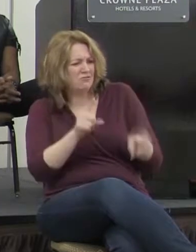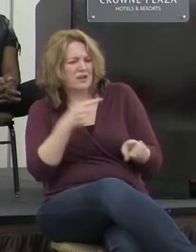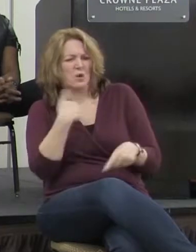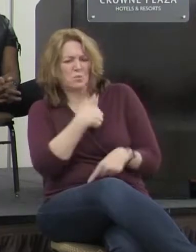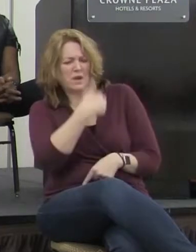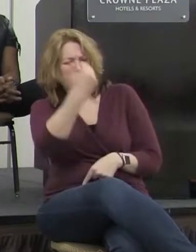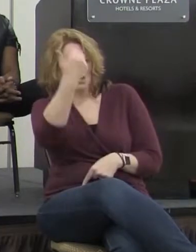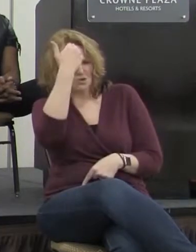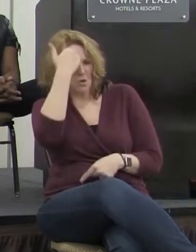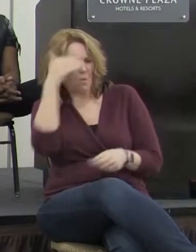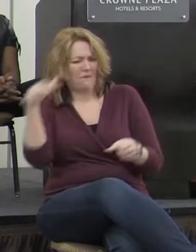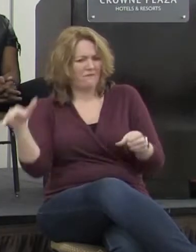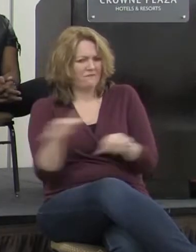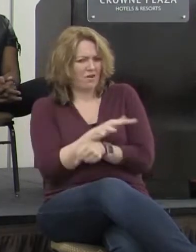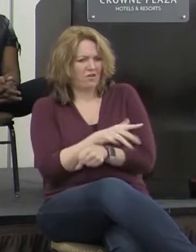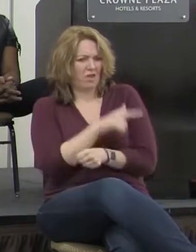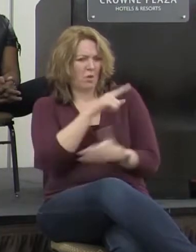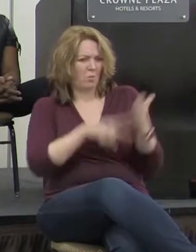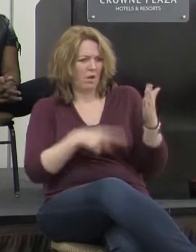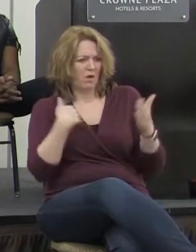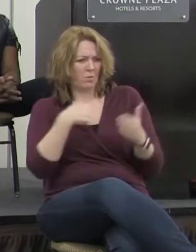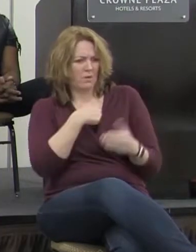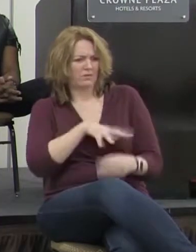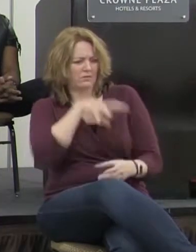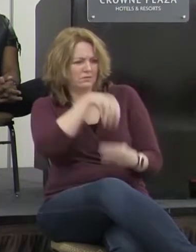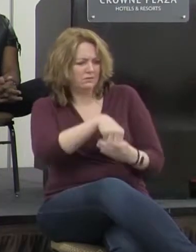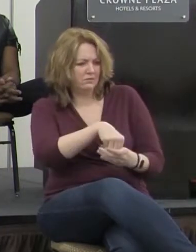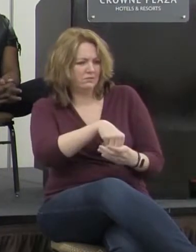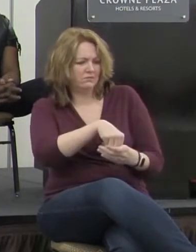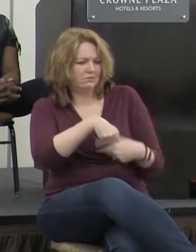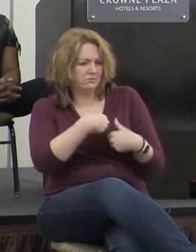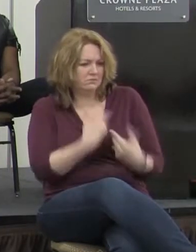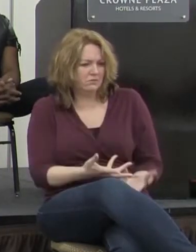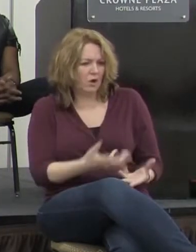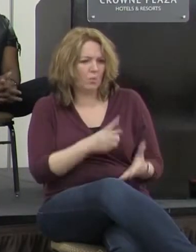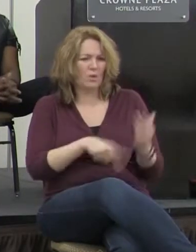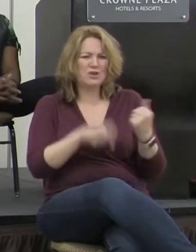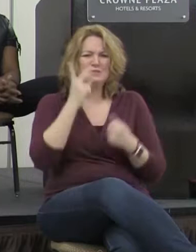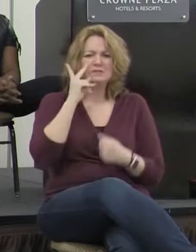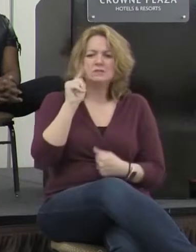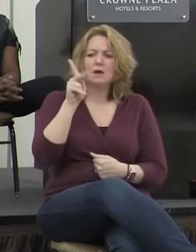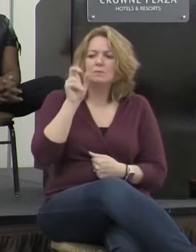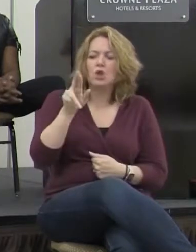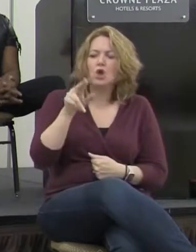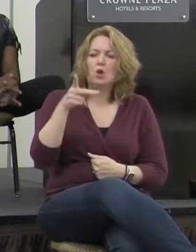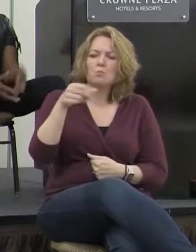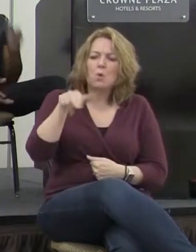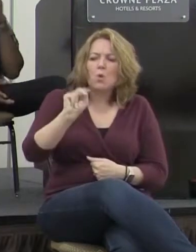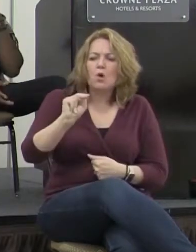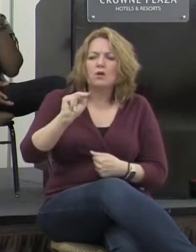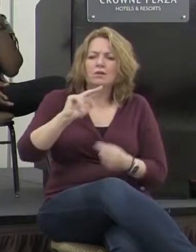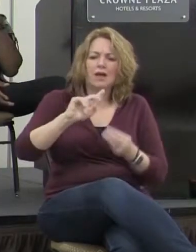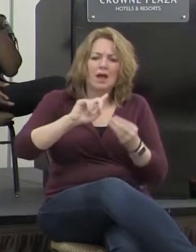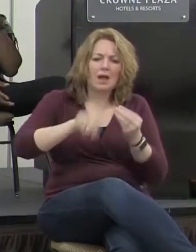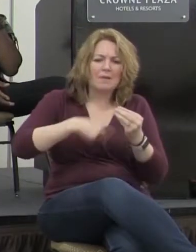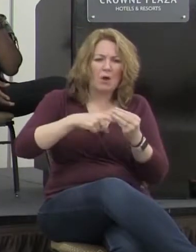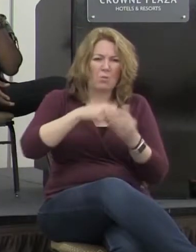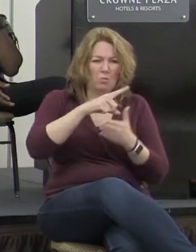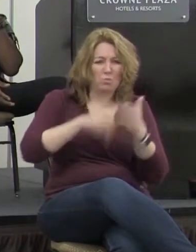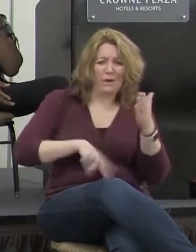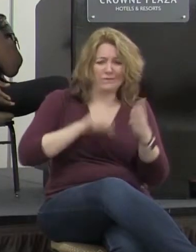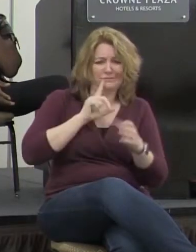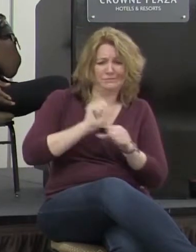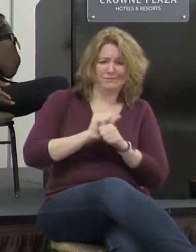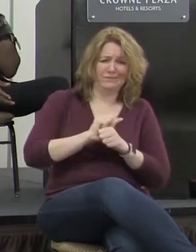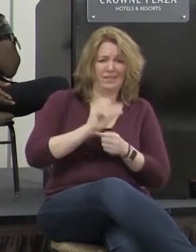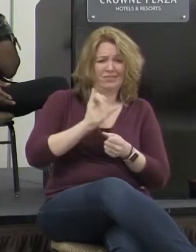knowing what we are getting into. What you see on Tumblr and on porn of what race play is,